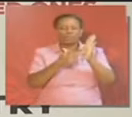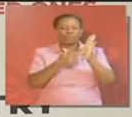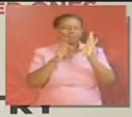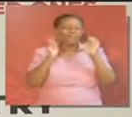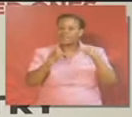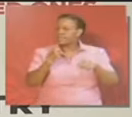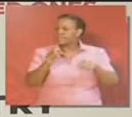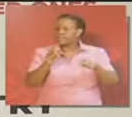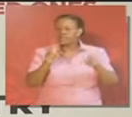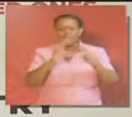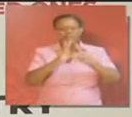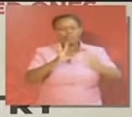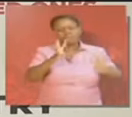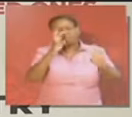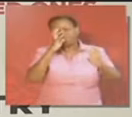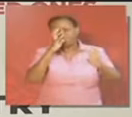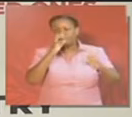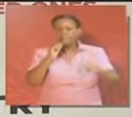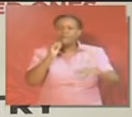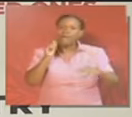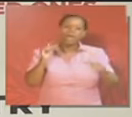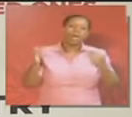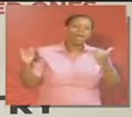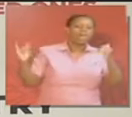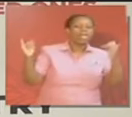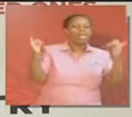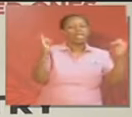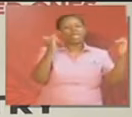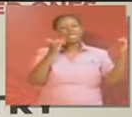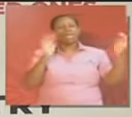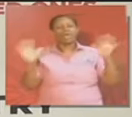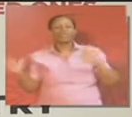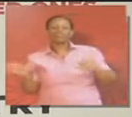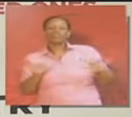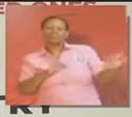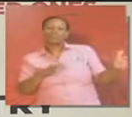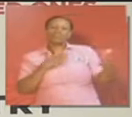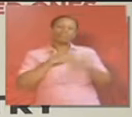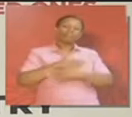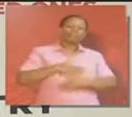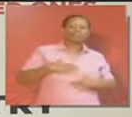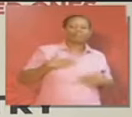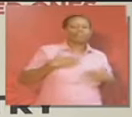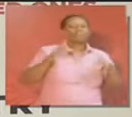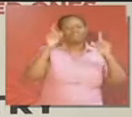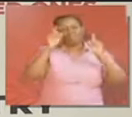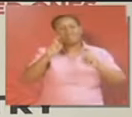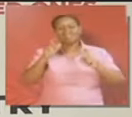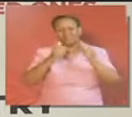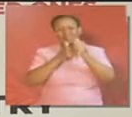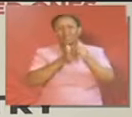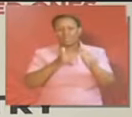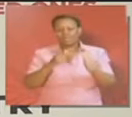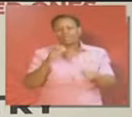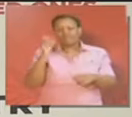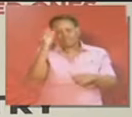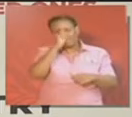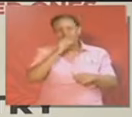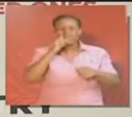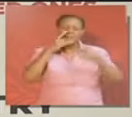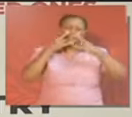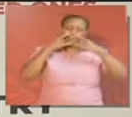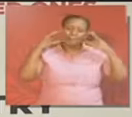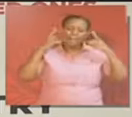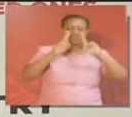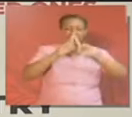recommendations. So the watch your distance, wear your mask, wash your hands, watchwords continue to be of relevance, continue